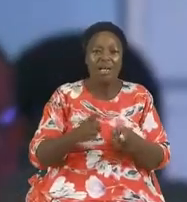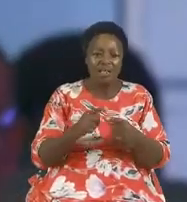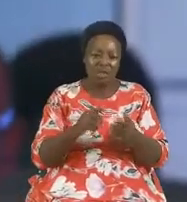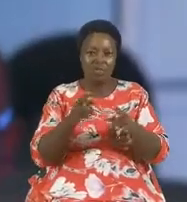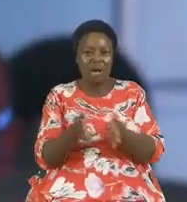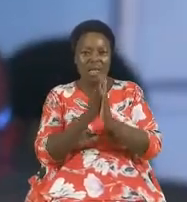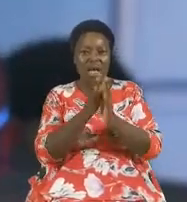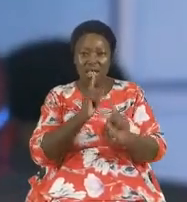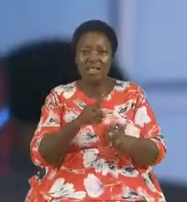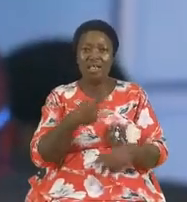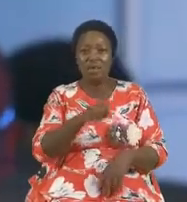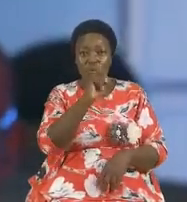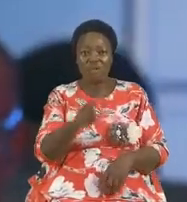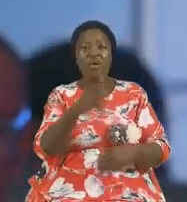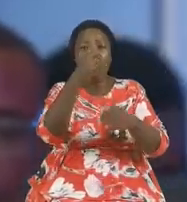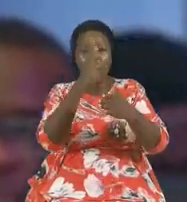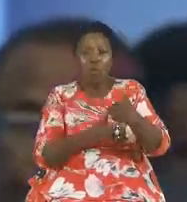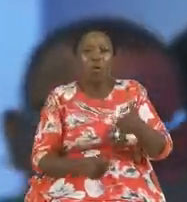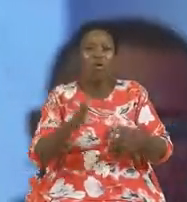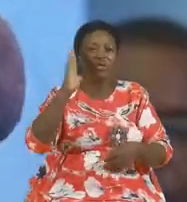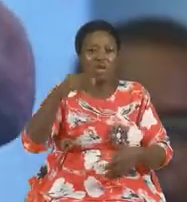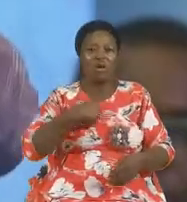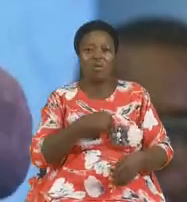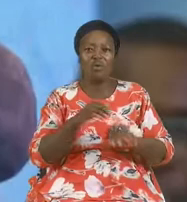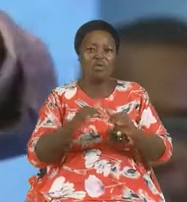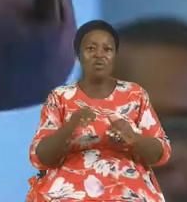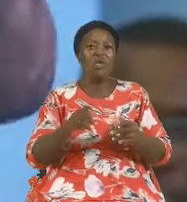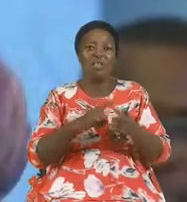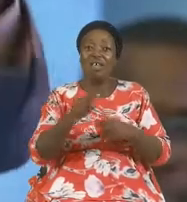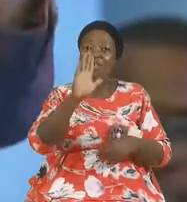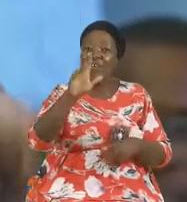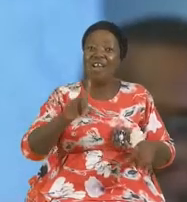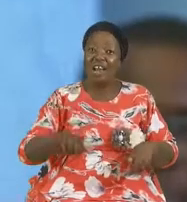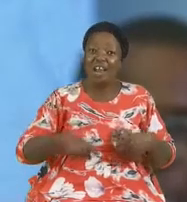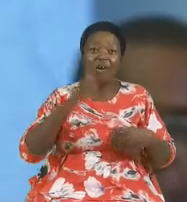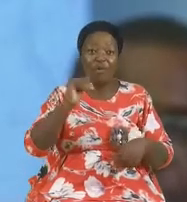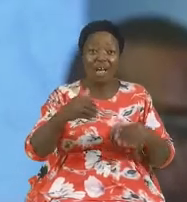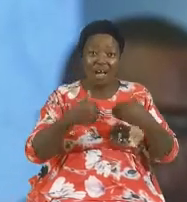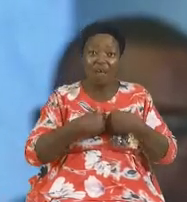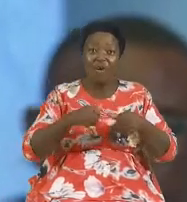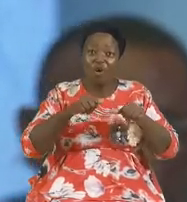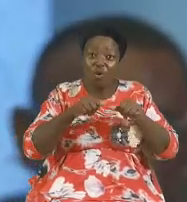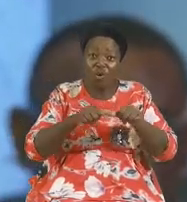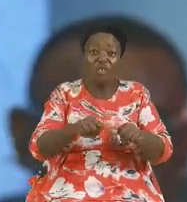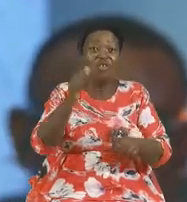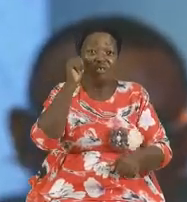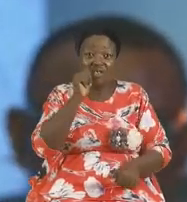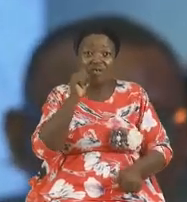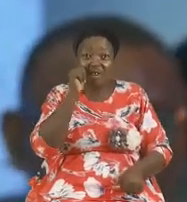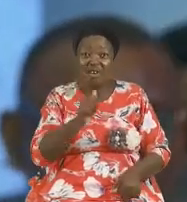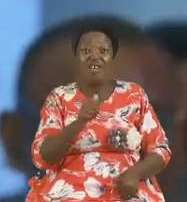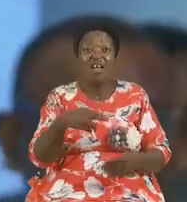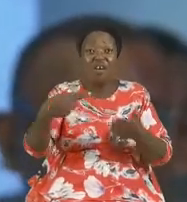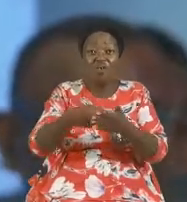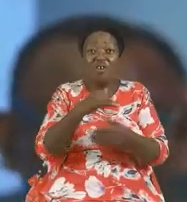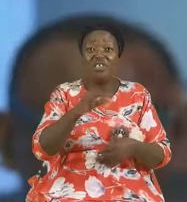every time, every day, and you answer the question, what shall we do? Your life will